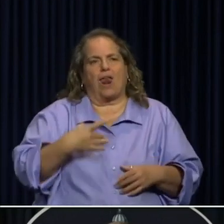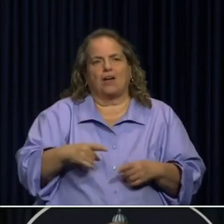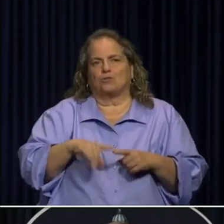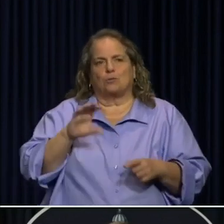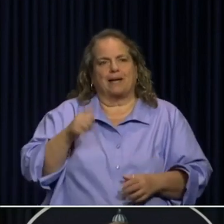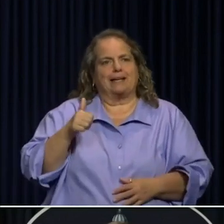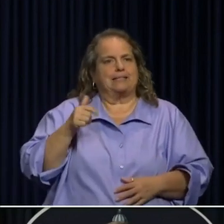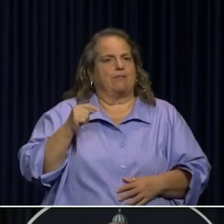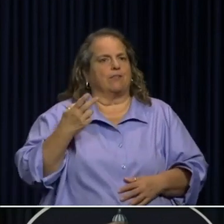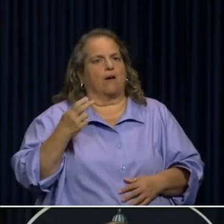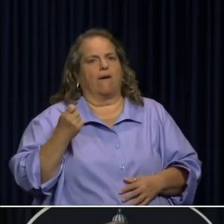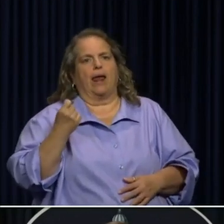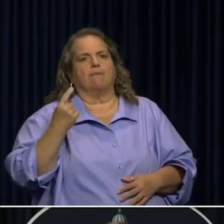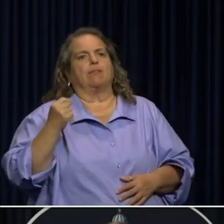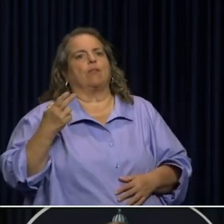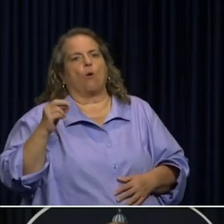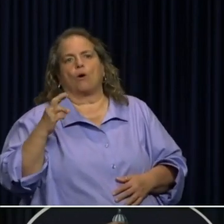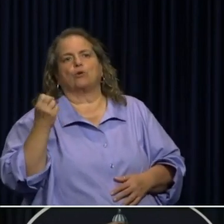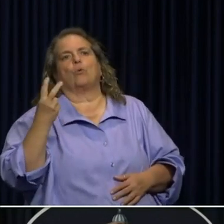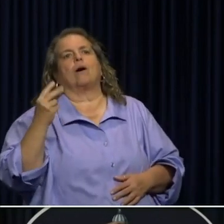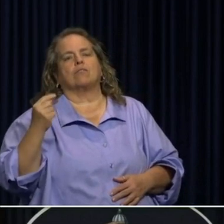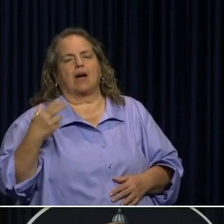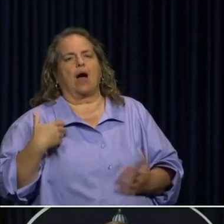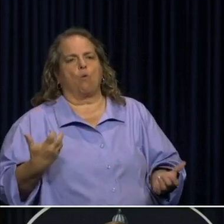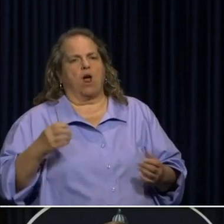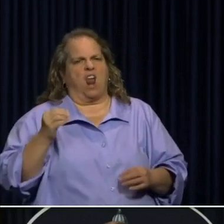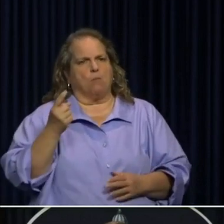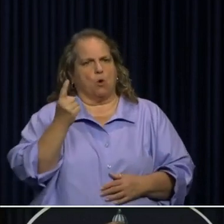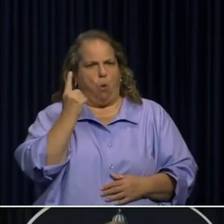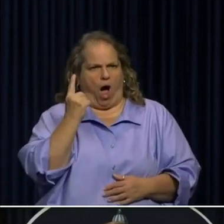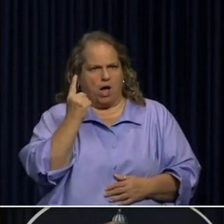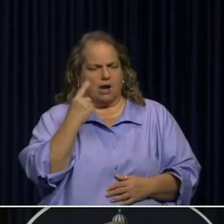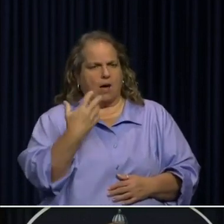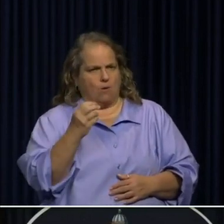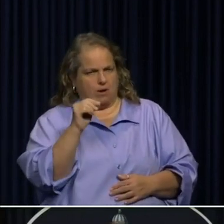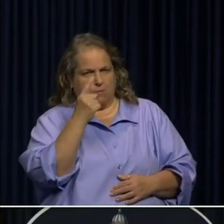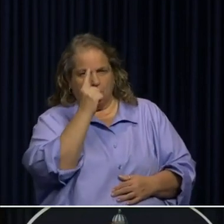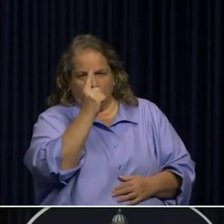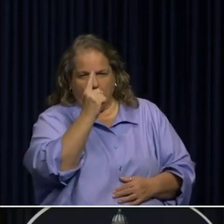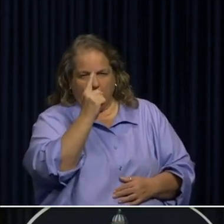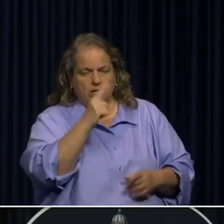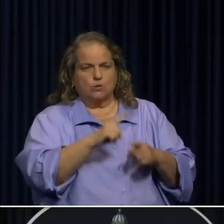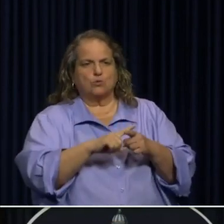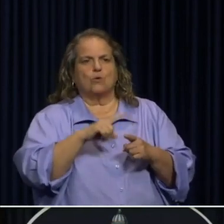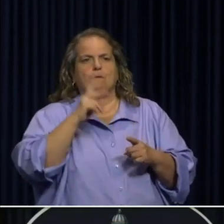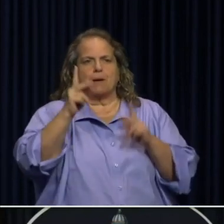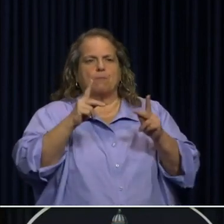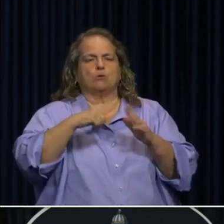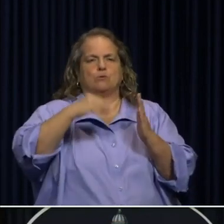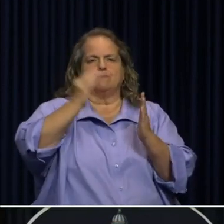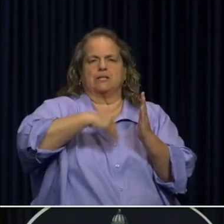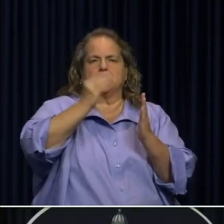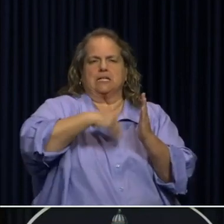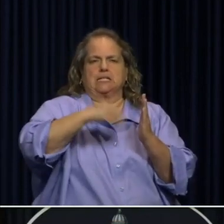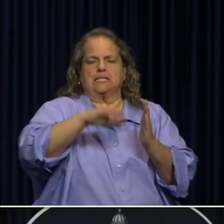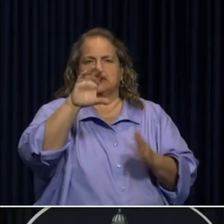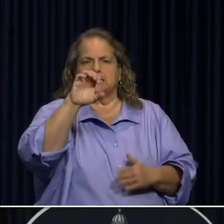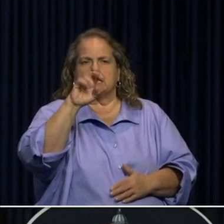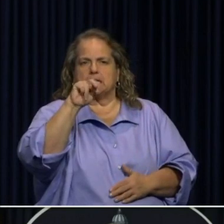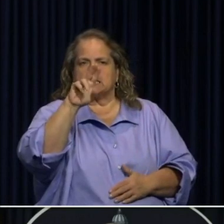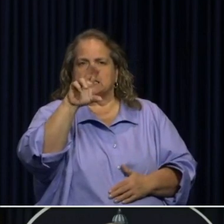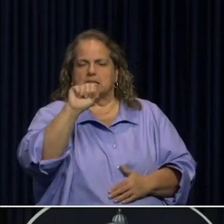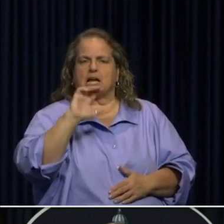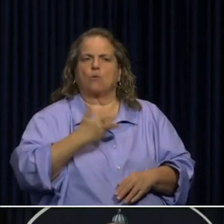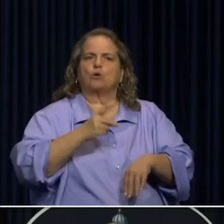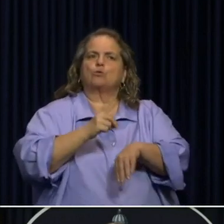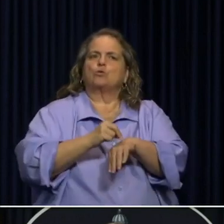something. We can be number one at this if we also view it as our duty. And